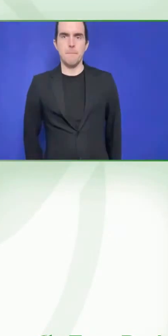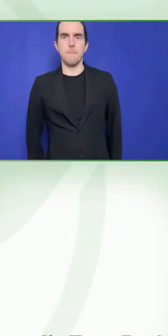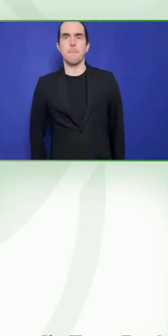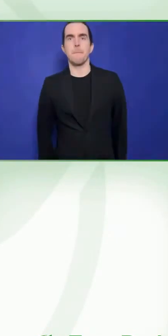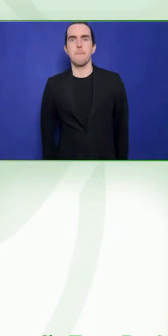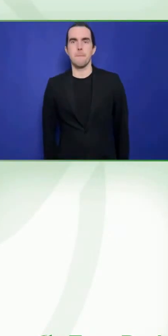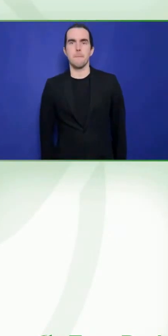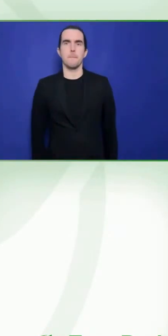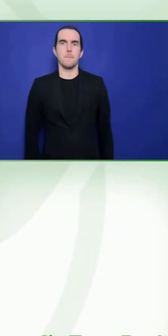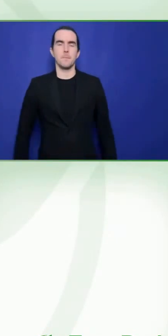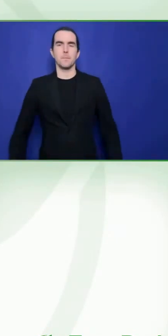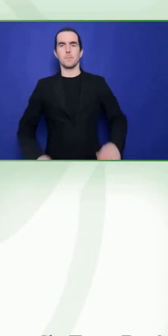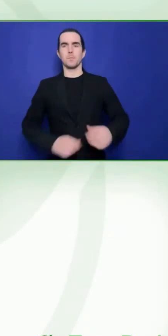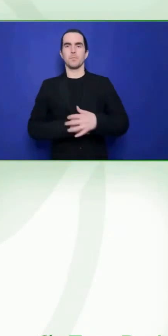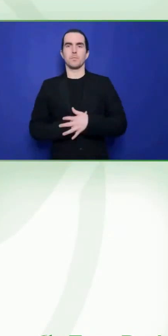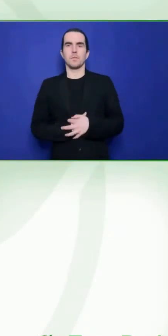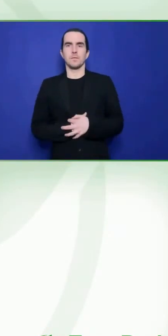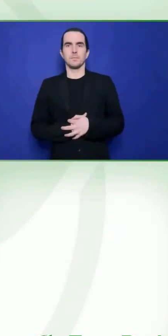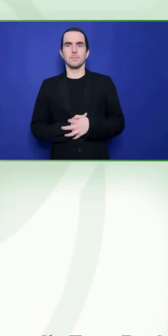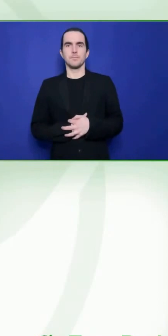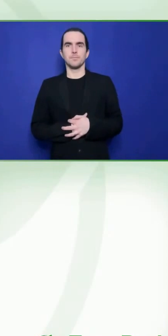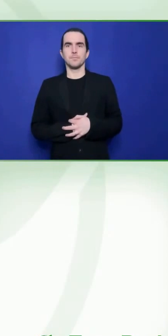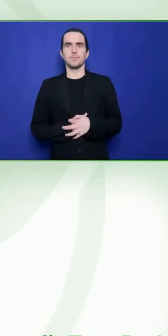Good afternoon, ladies and gentlemen.